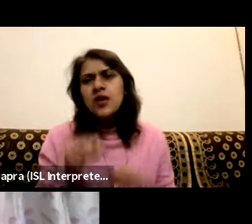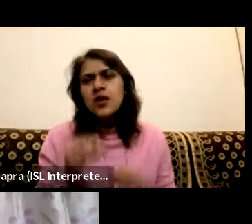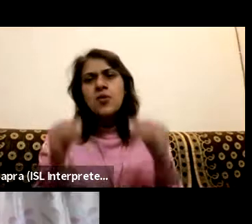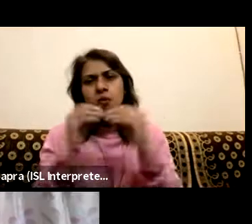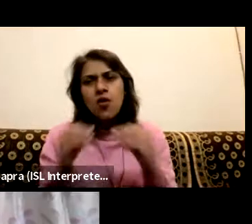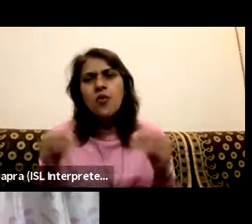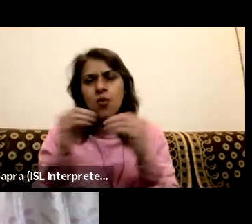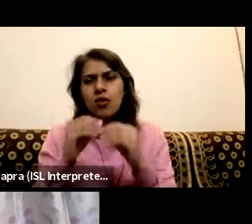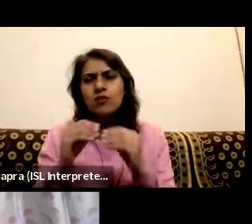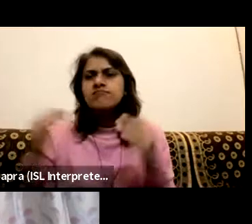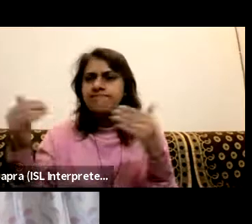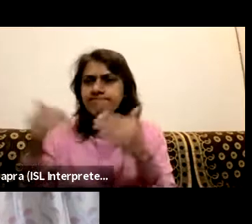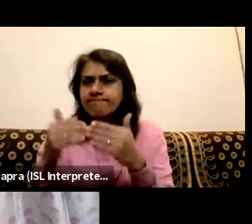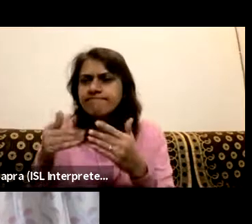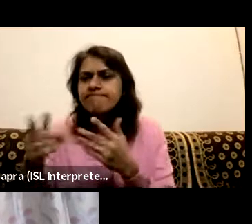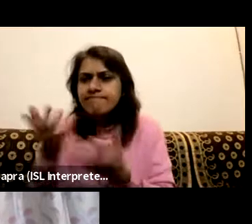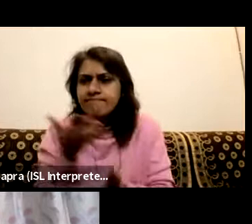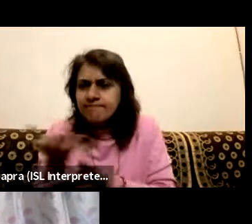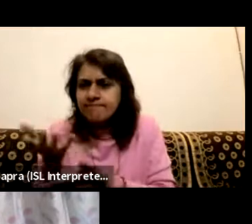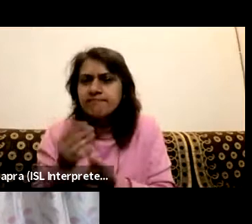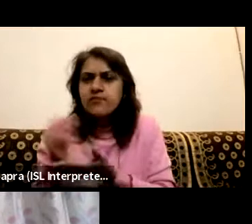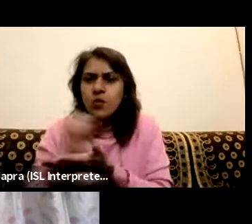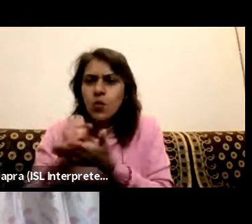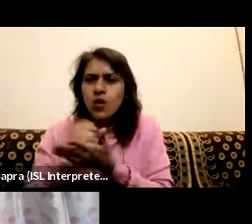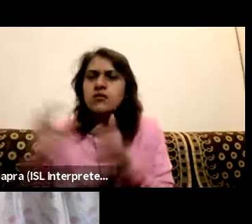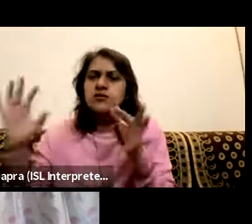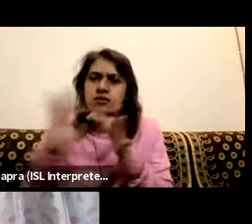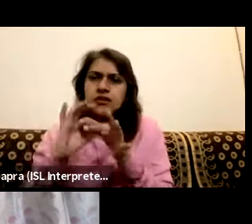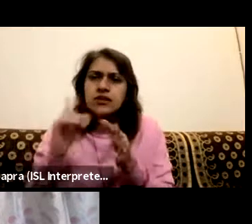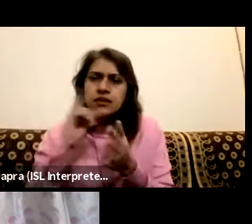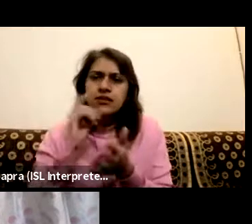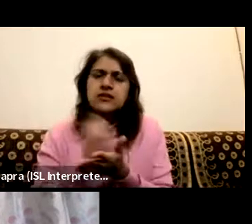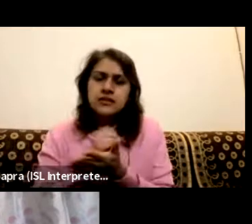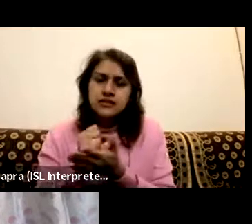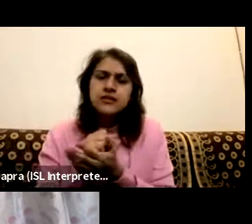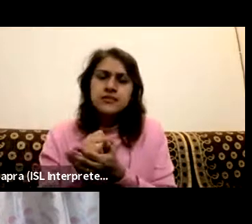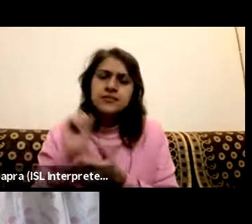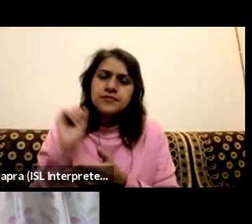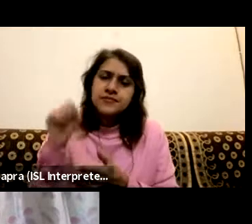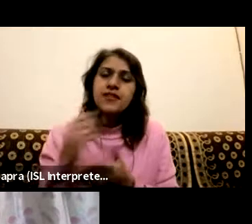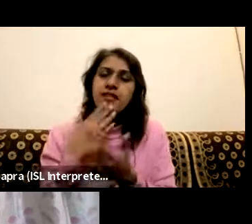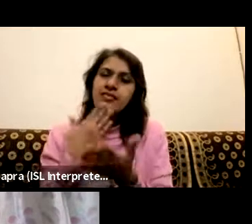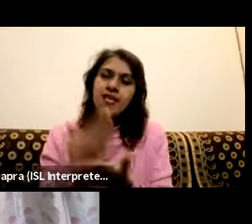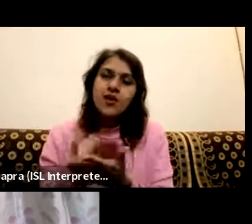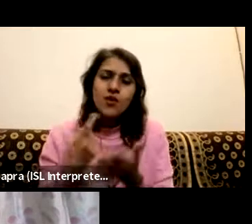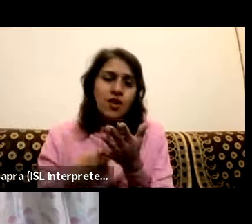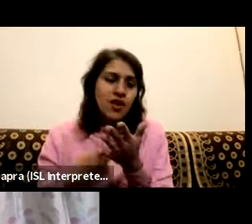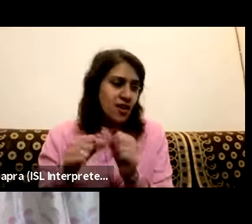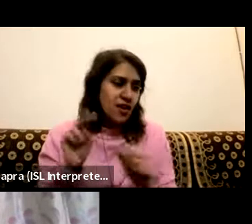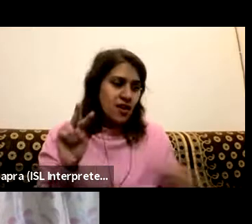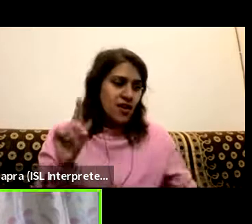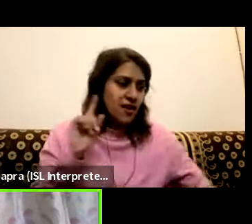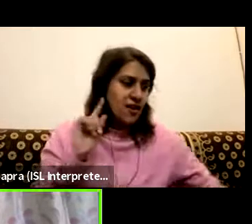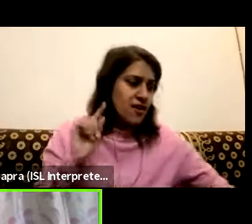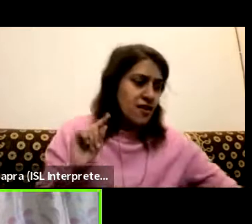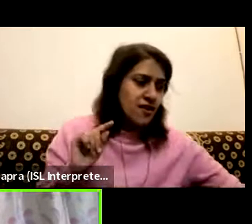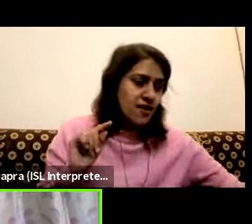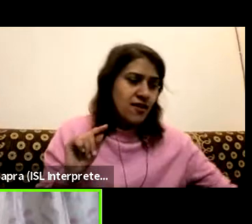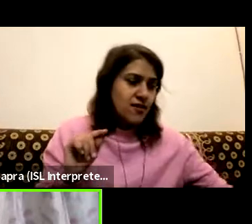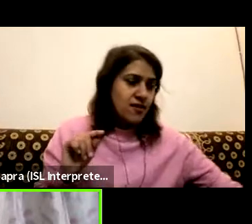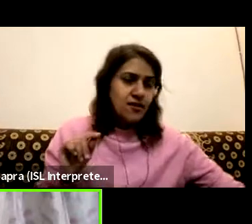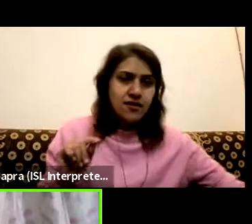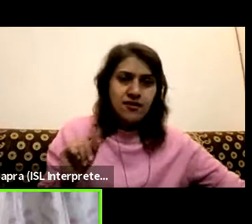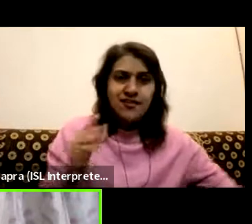and working together in this area. Thank you so much, Ravinder Singh ji, for taking out time. Thank you. Thank you. Thank you, Arman.